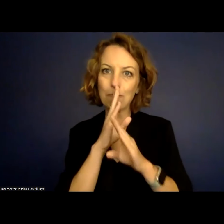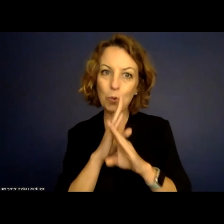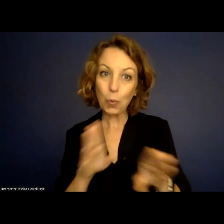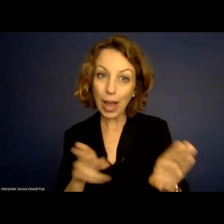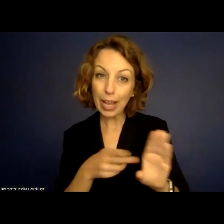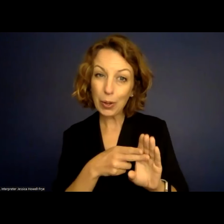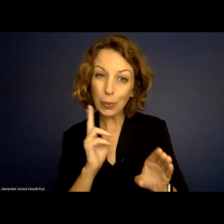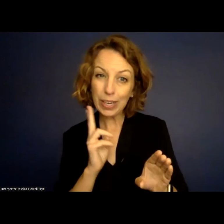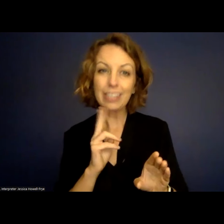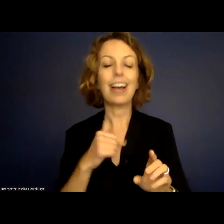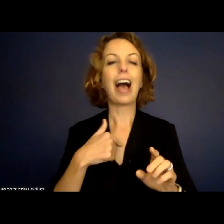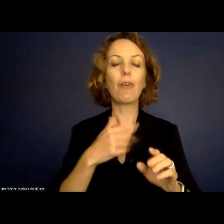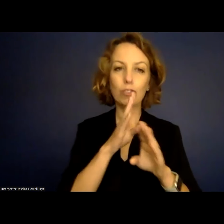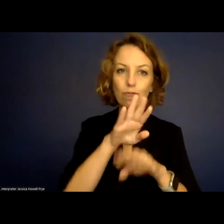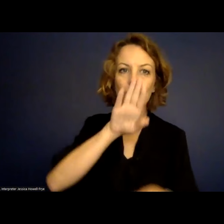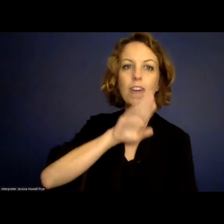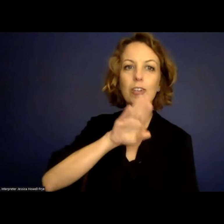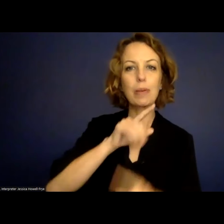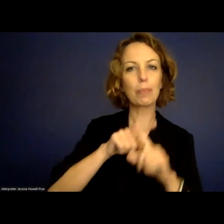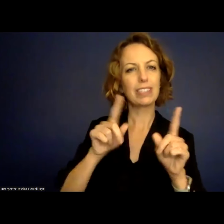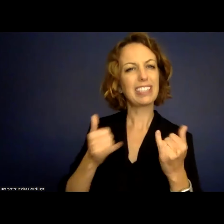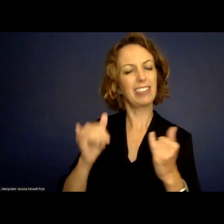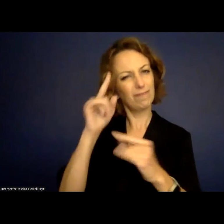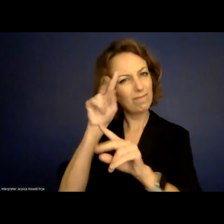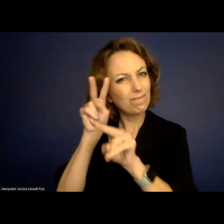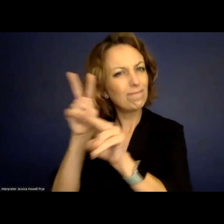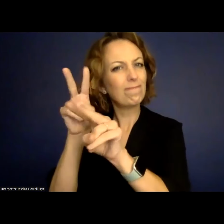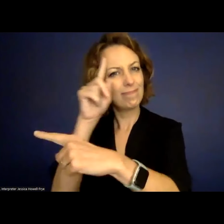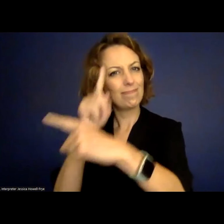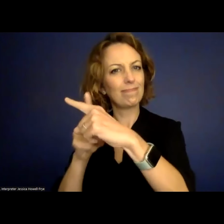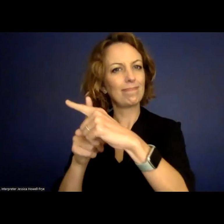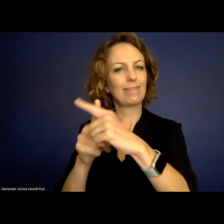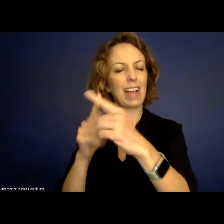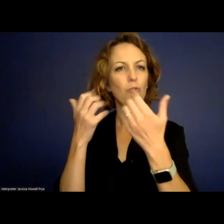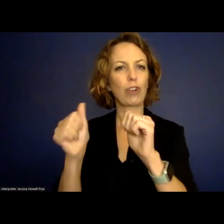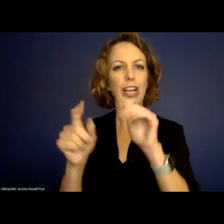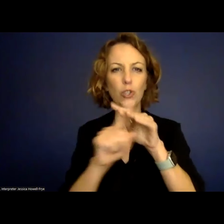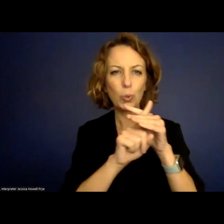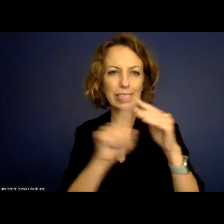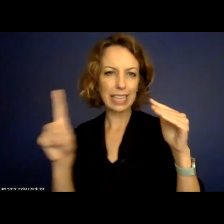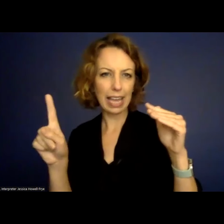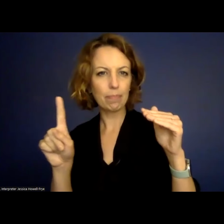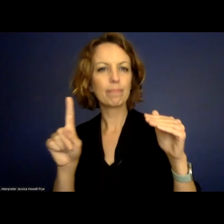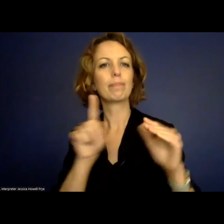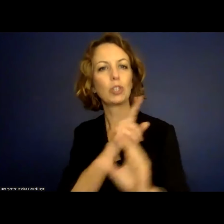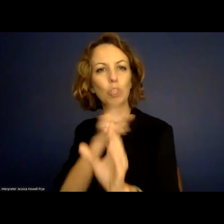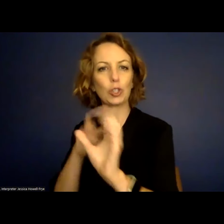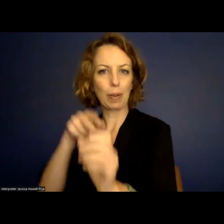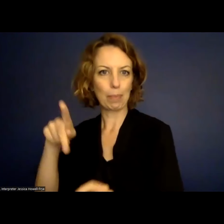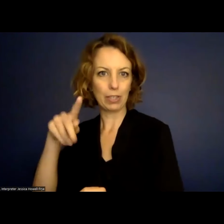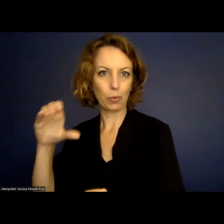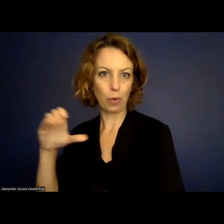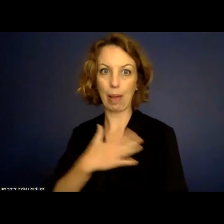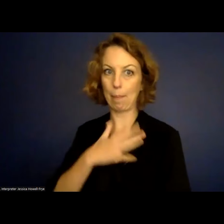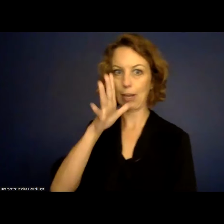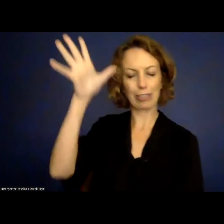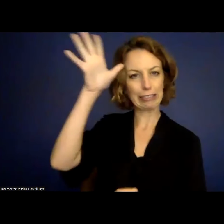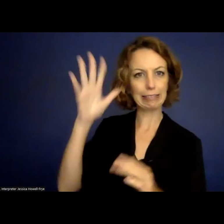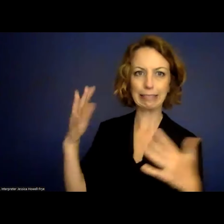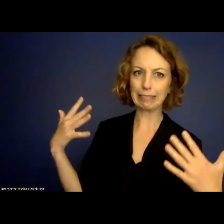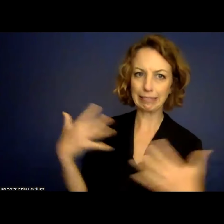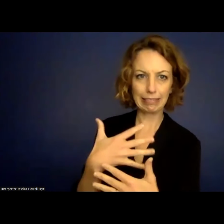Frustrated, but still idealistic, I began to plan my escape and applied to the Peace Corps, much to my parents' dismay. And